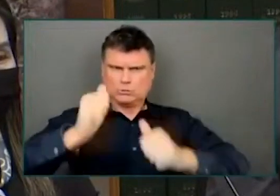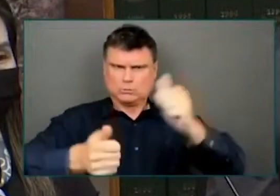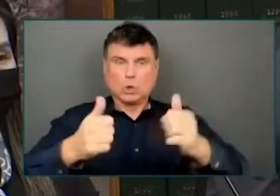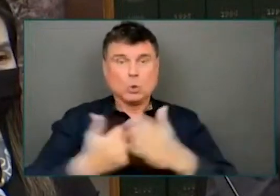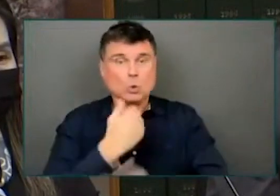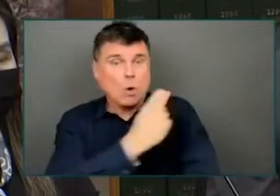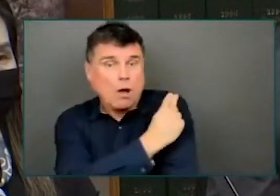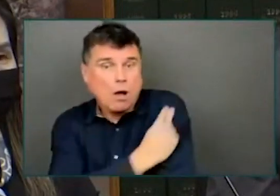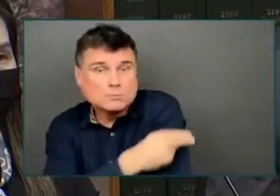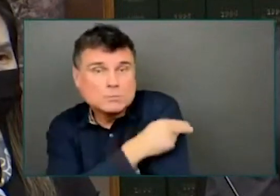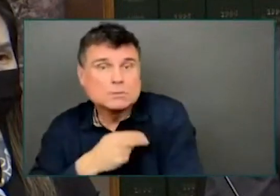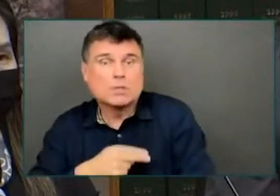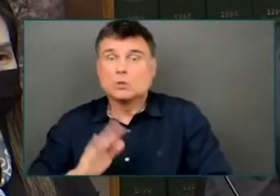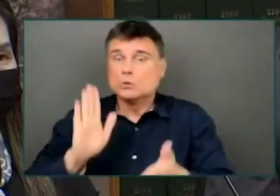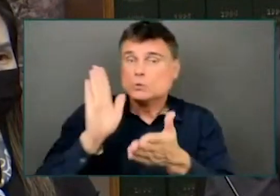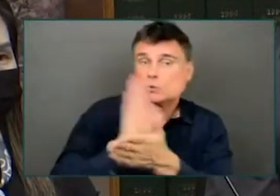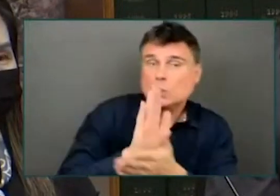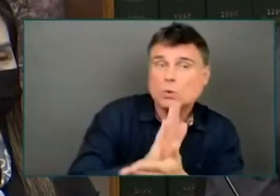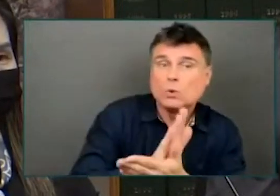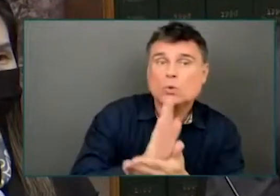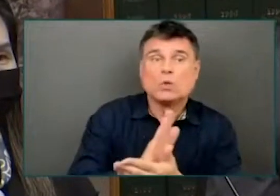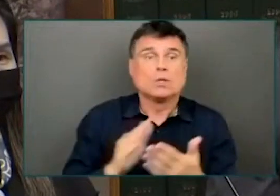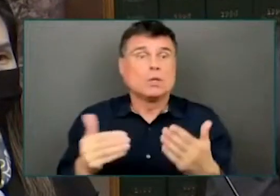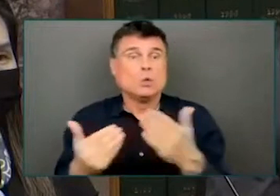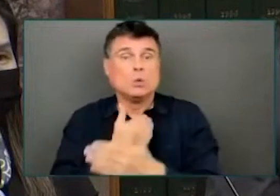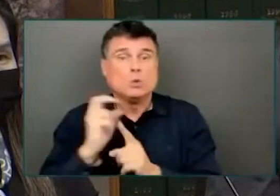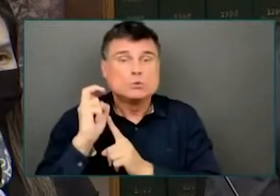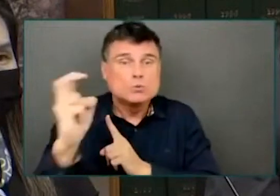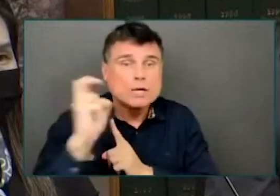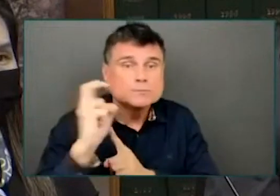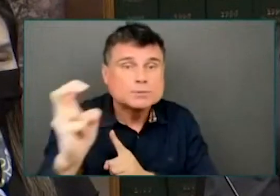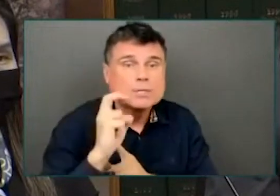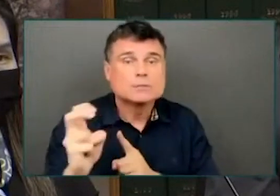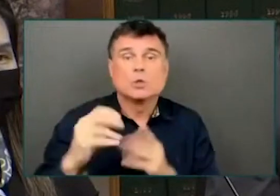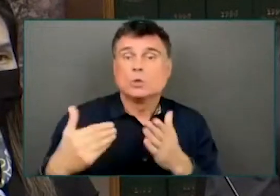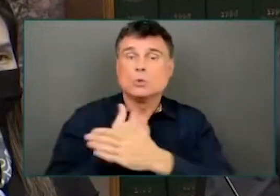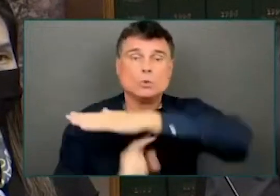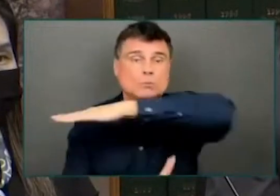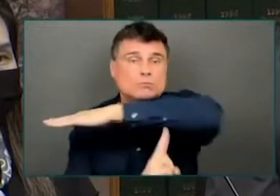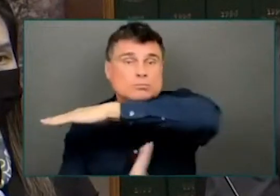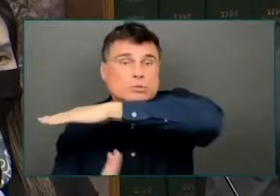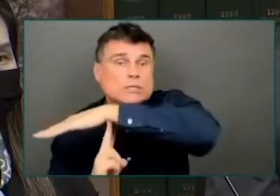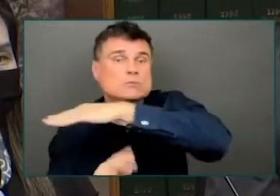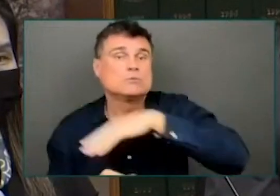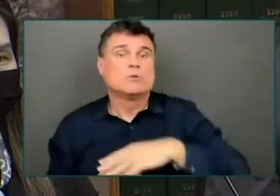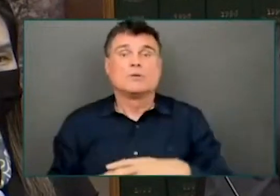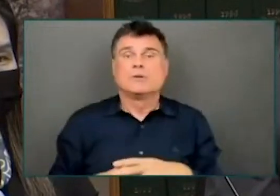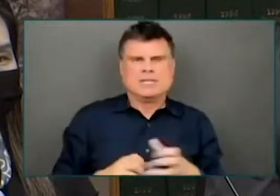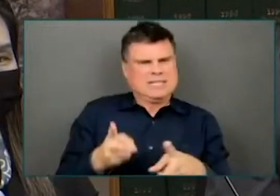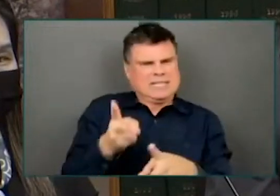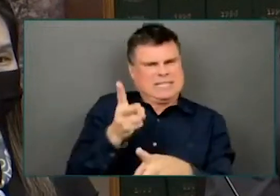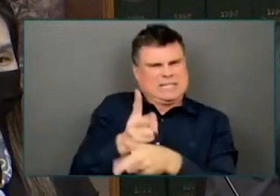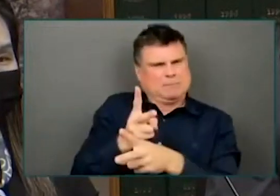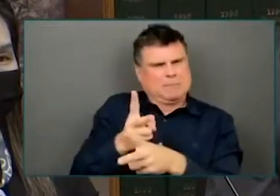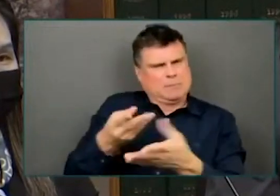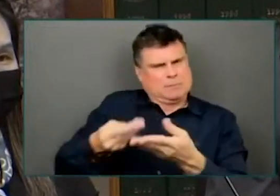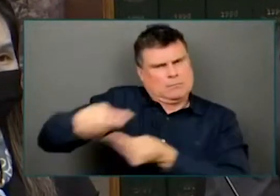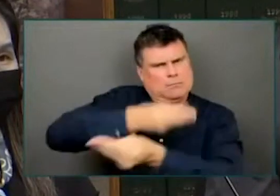New transit, roads, and bridges will keep people moving, keep goods flowing, and keep our economy